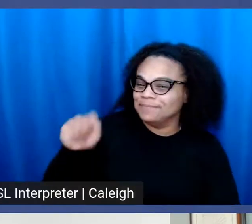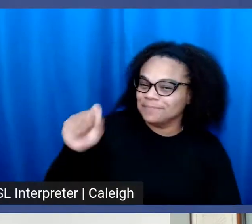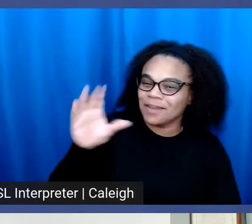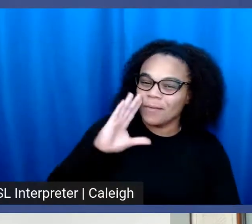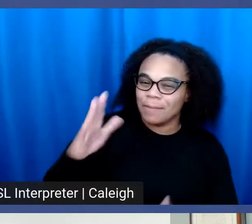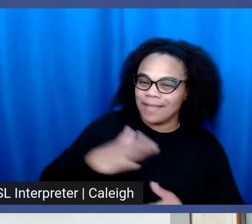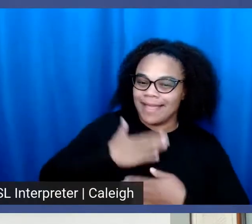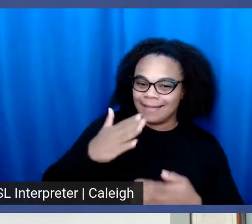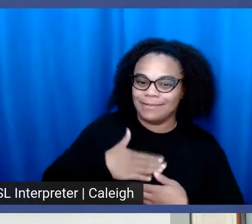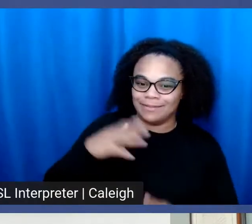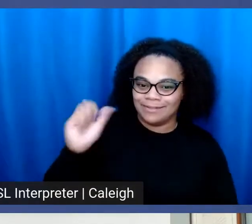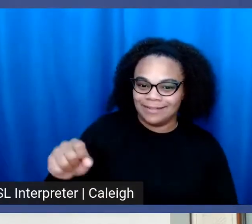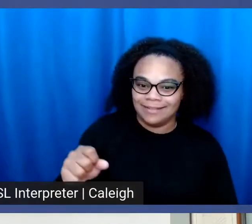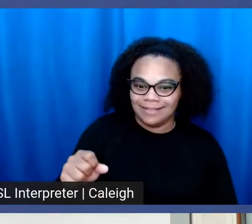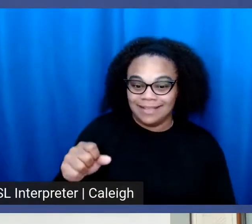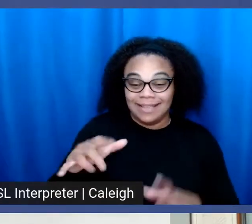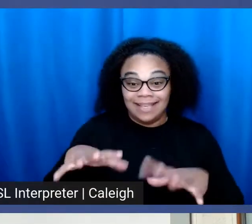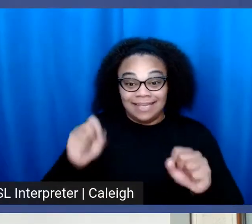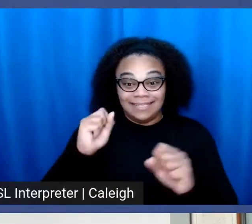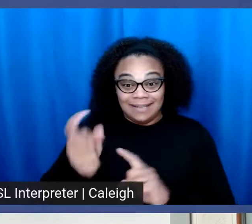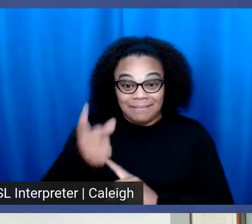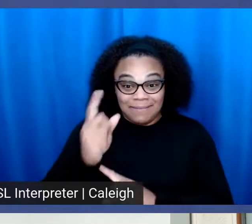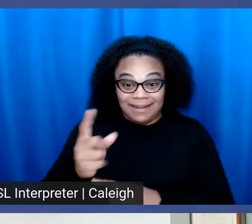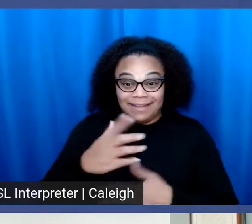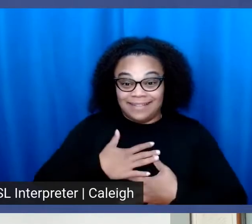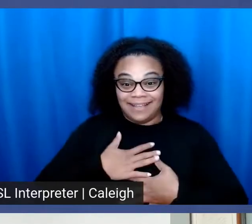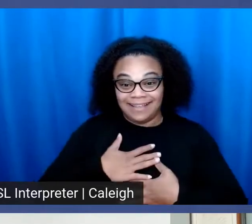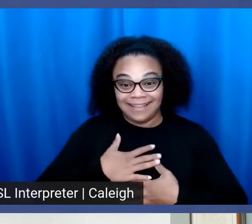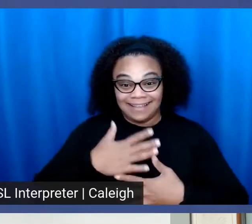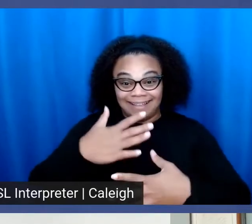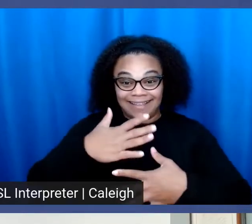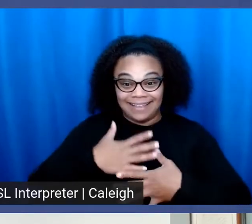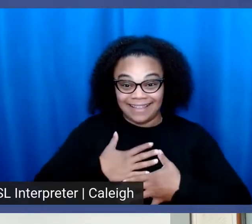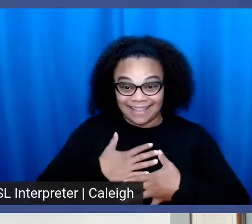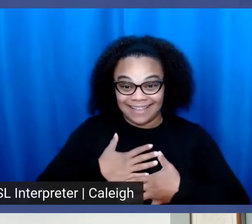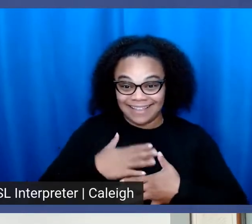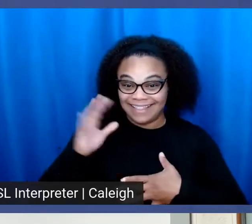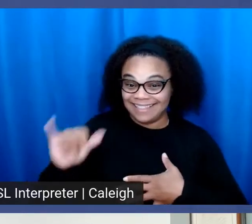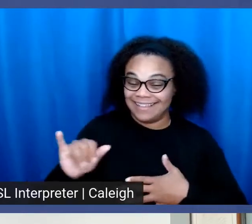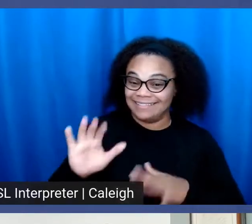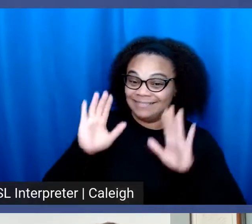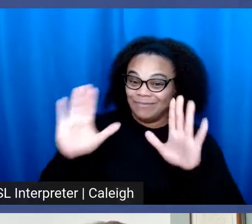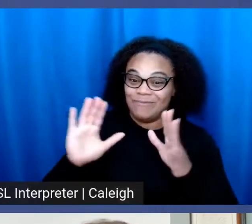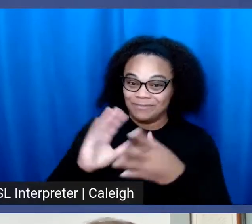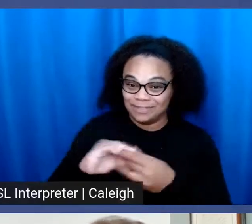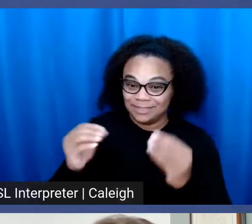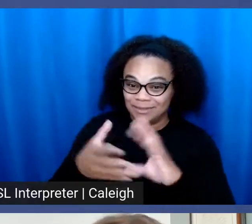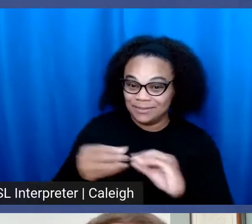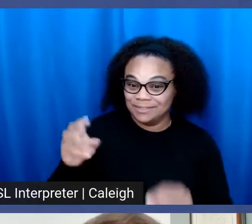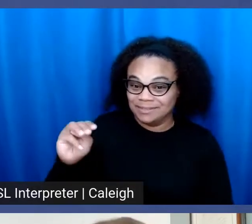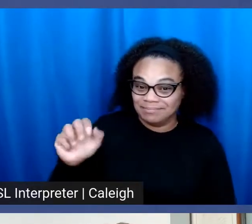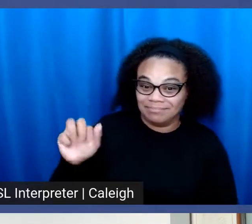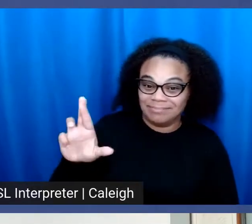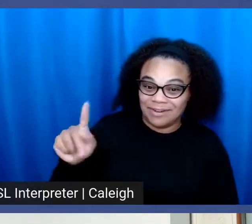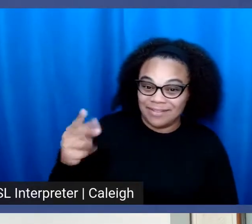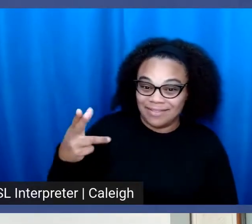you. It takes me a minute to catch my breath after that moving story by Martha. Yeah, that felt good. That was worth waking up